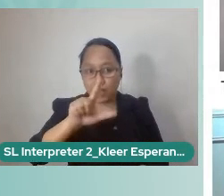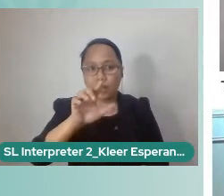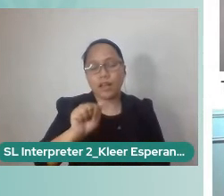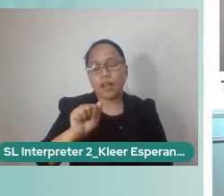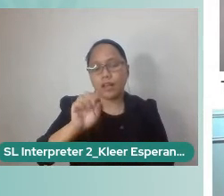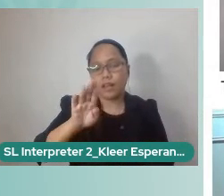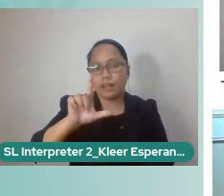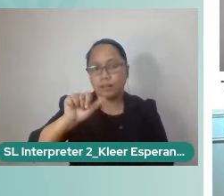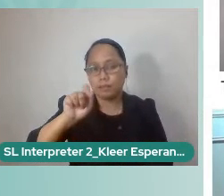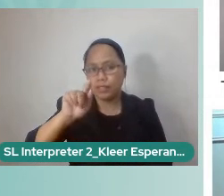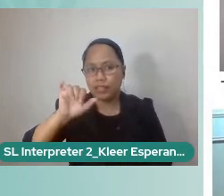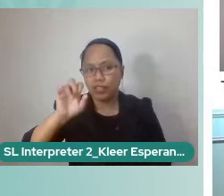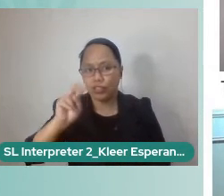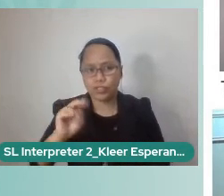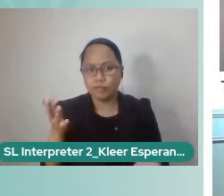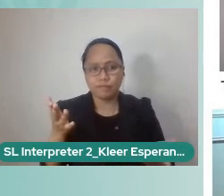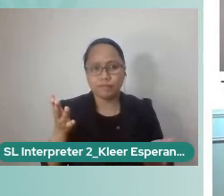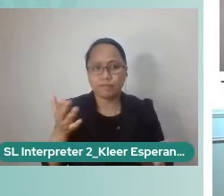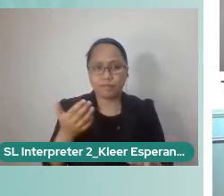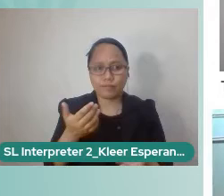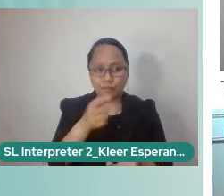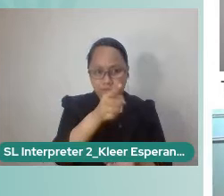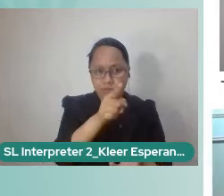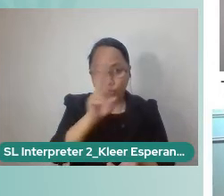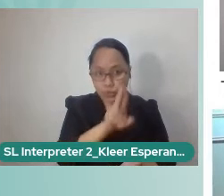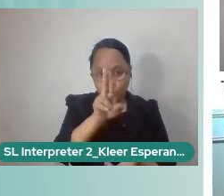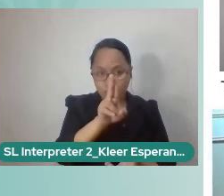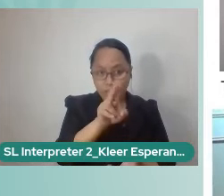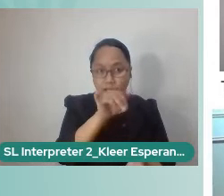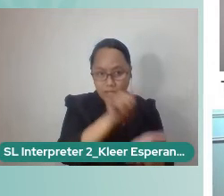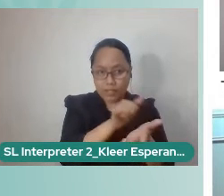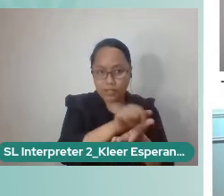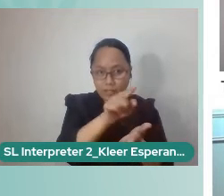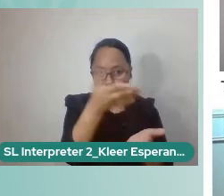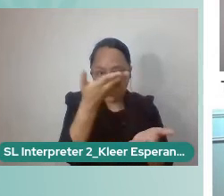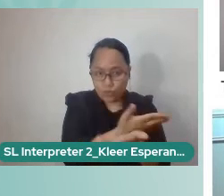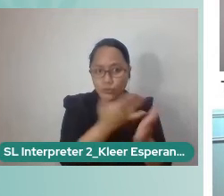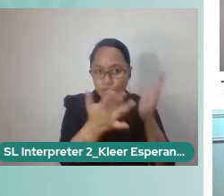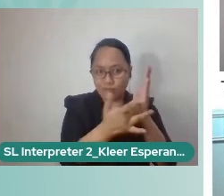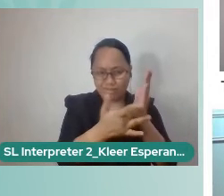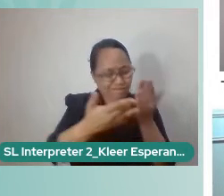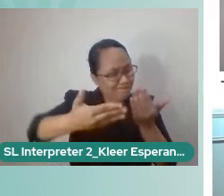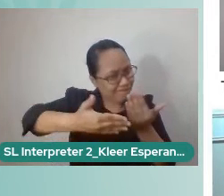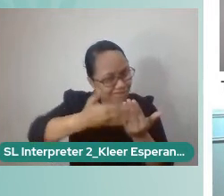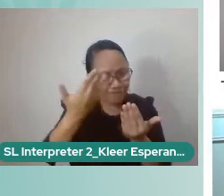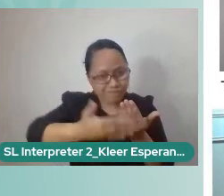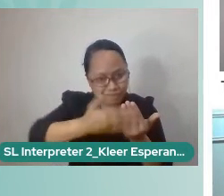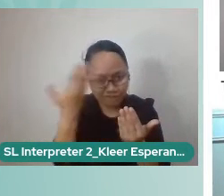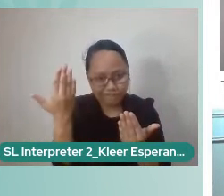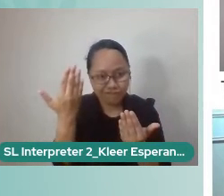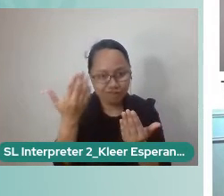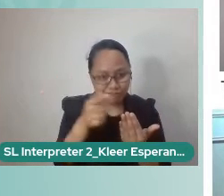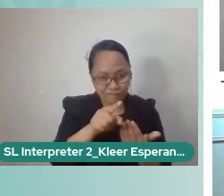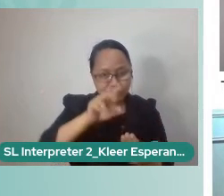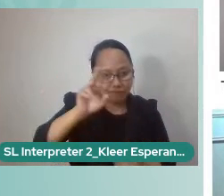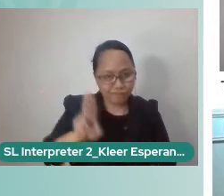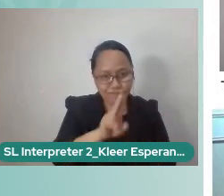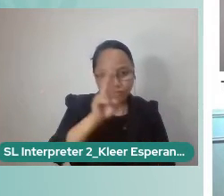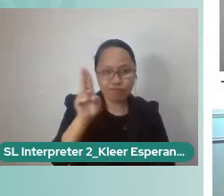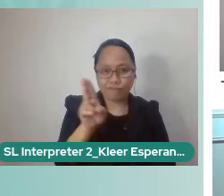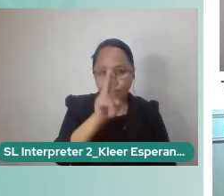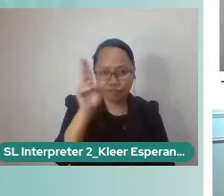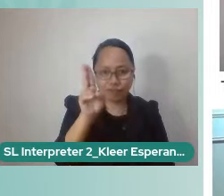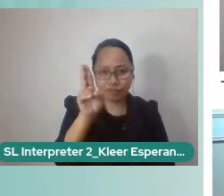experience has been shown that thermal ablation is really an easy to learn and perform treatment with